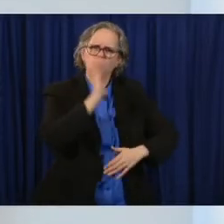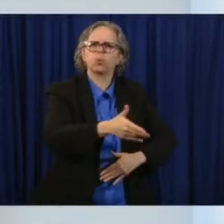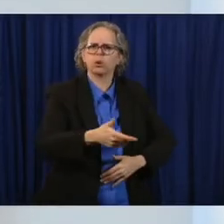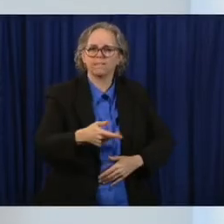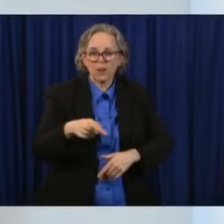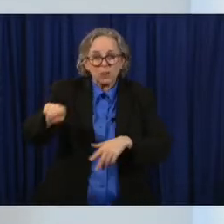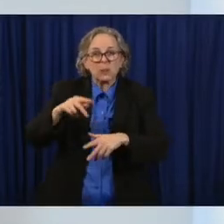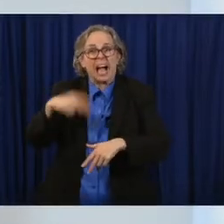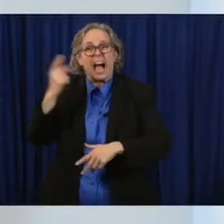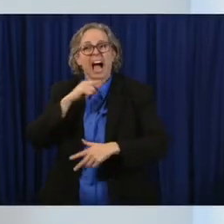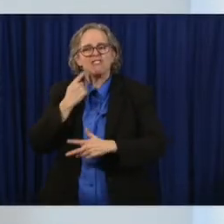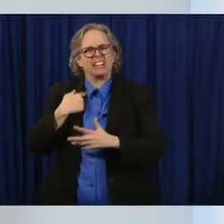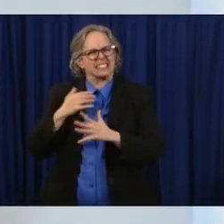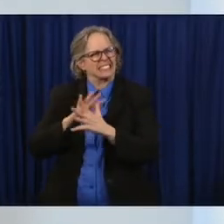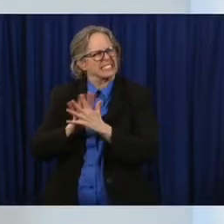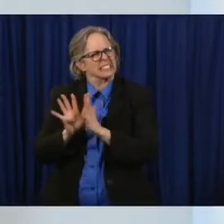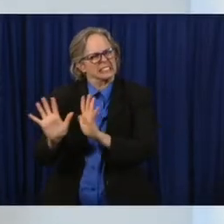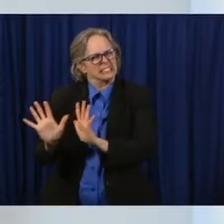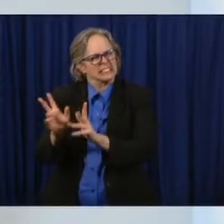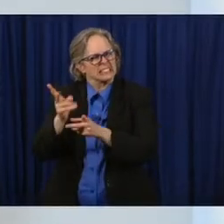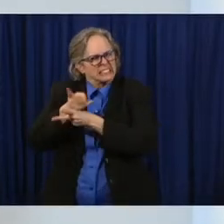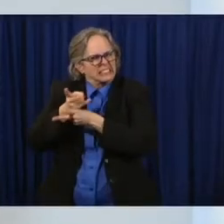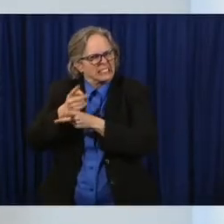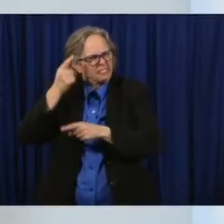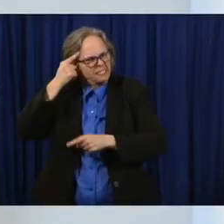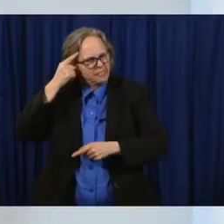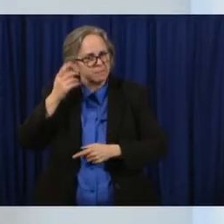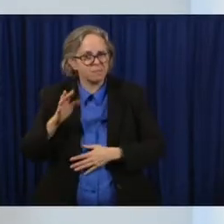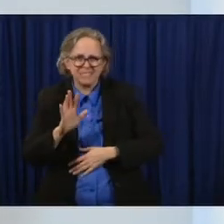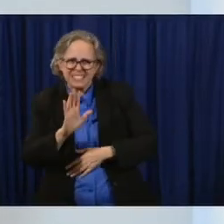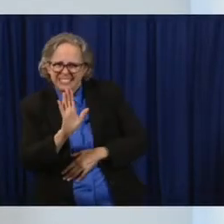Through that process, should they be losing their benefits?